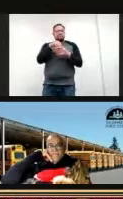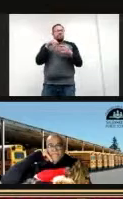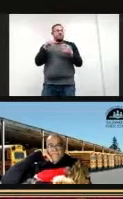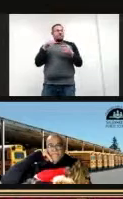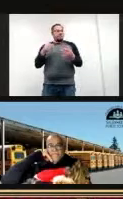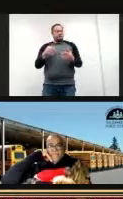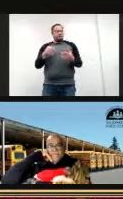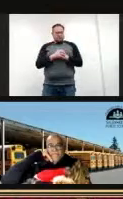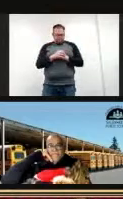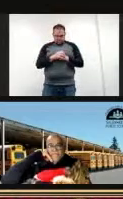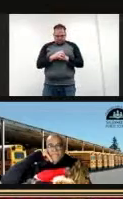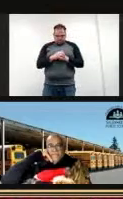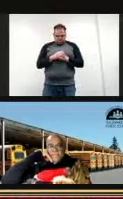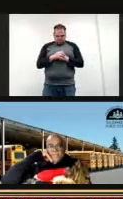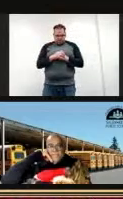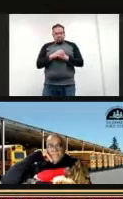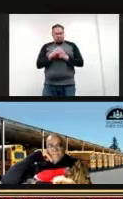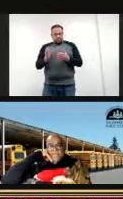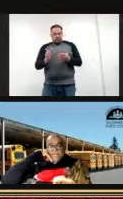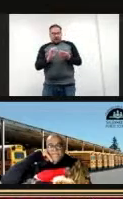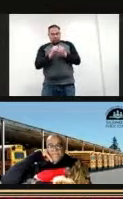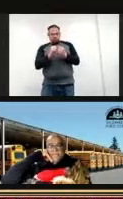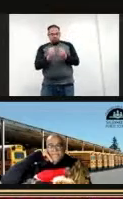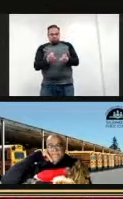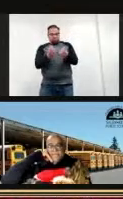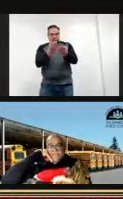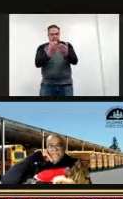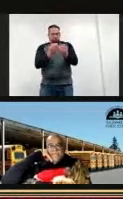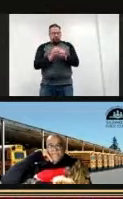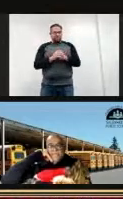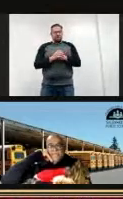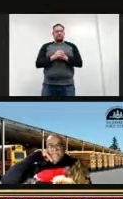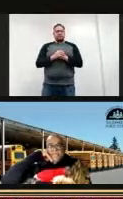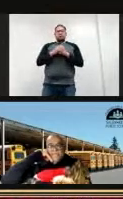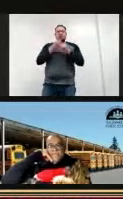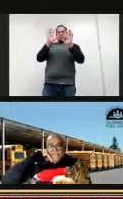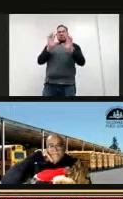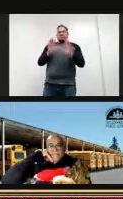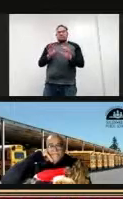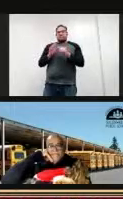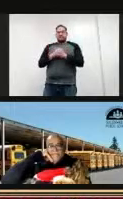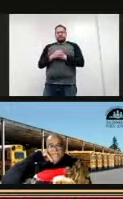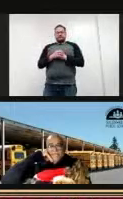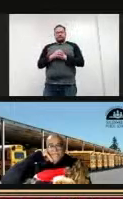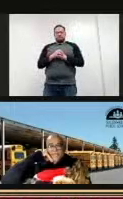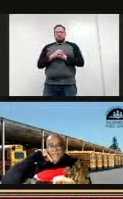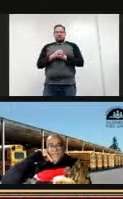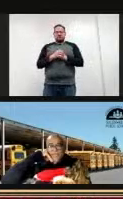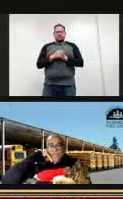the form that it has been done. Wonderful.